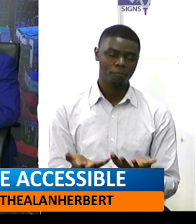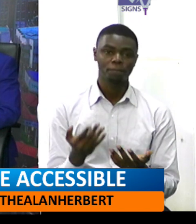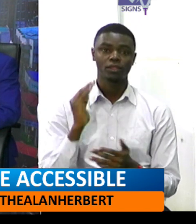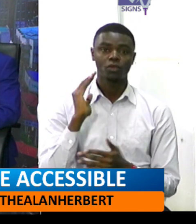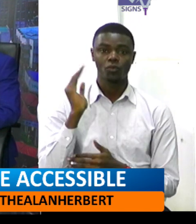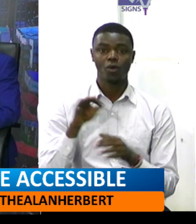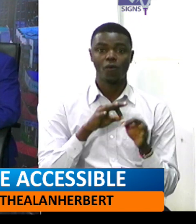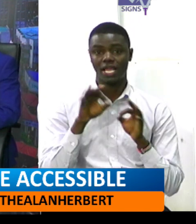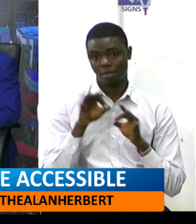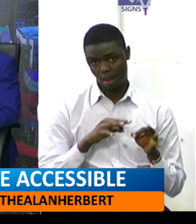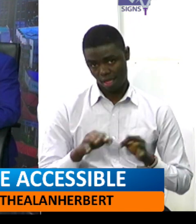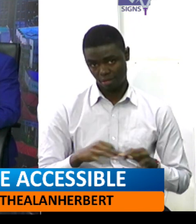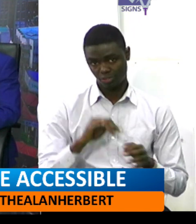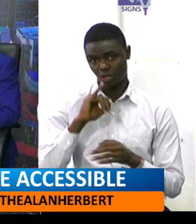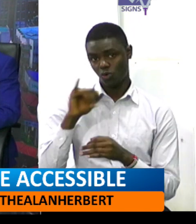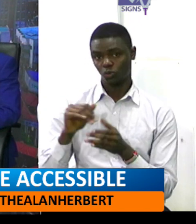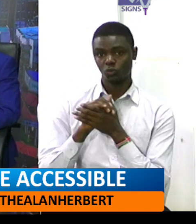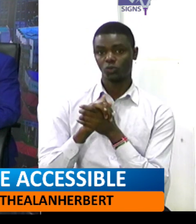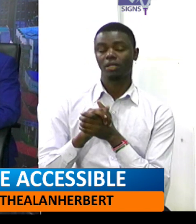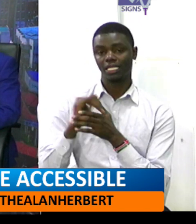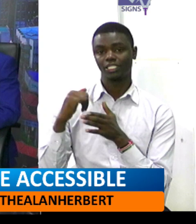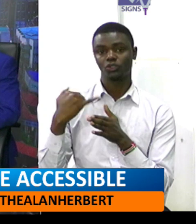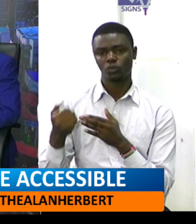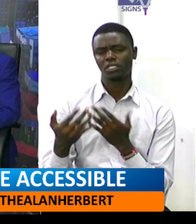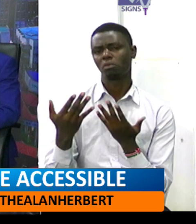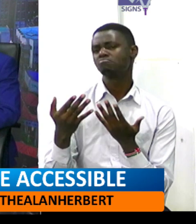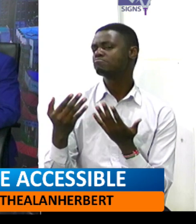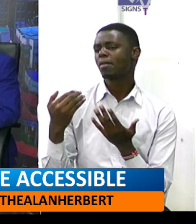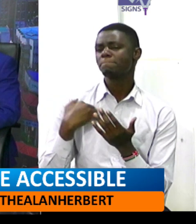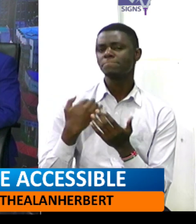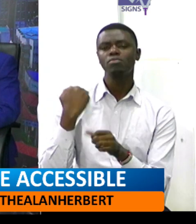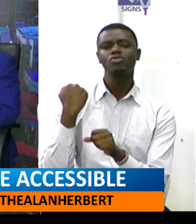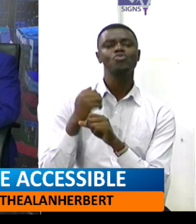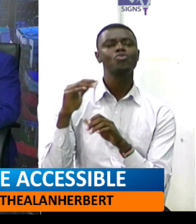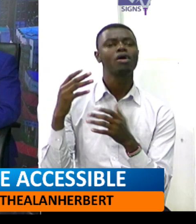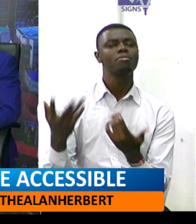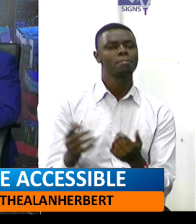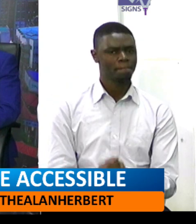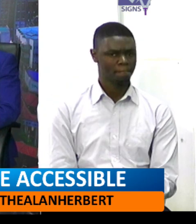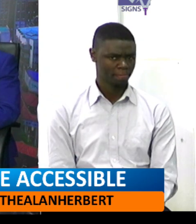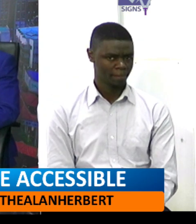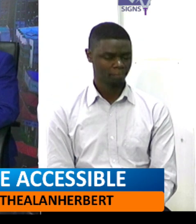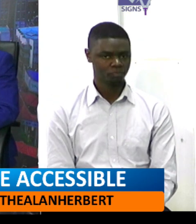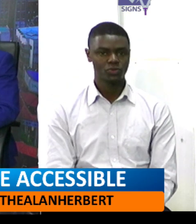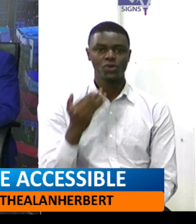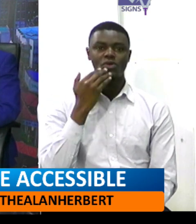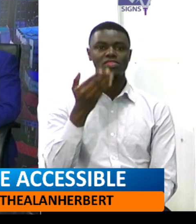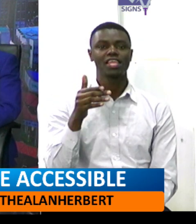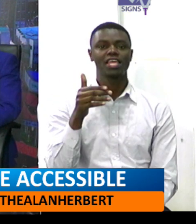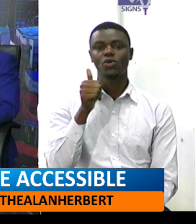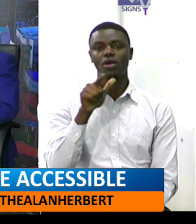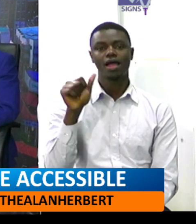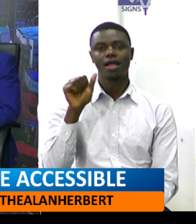narrow it down to Jubilee Insurance. Mr. Kenneth, how do I go about this? Thank you, Alan.